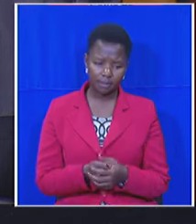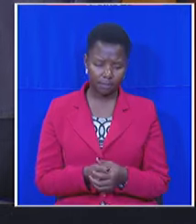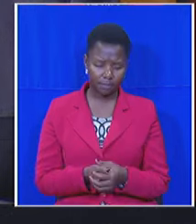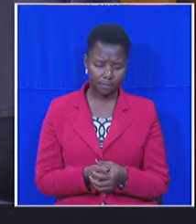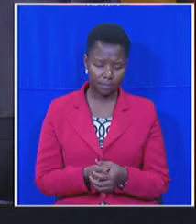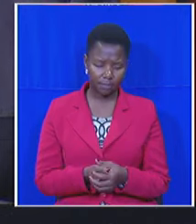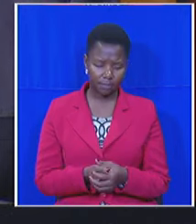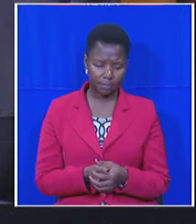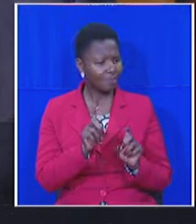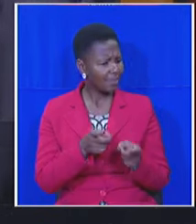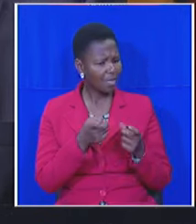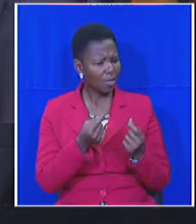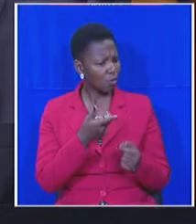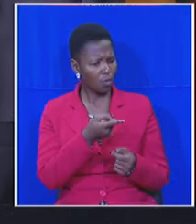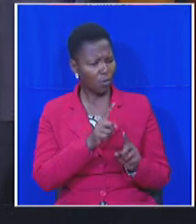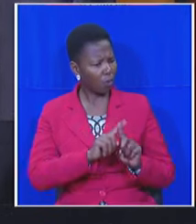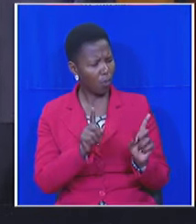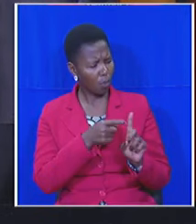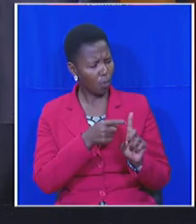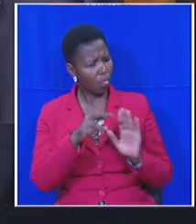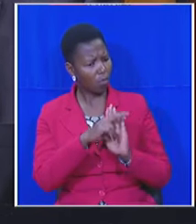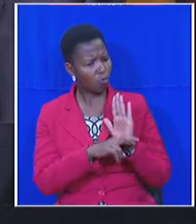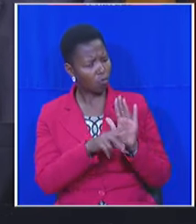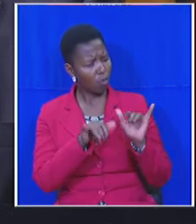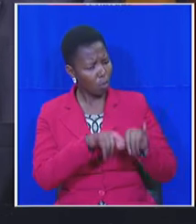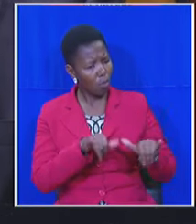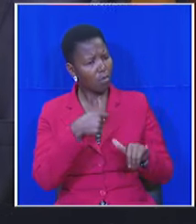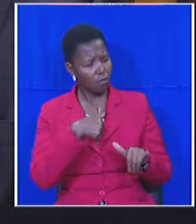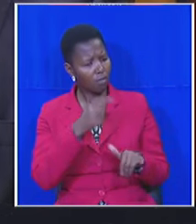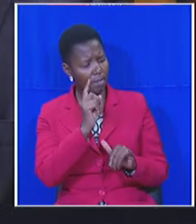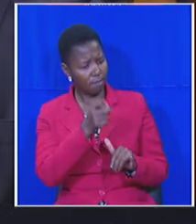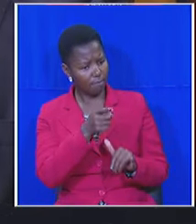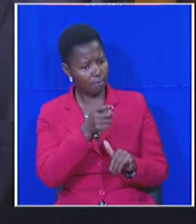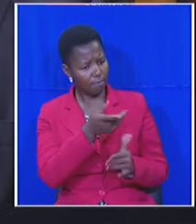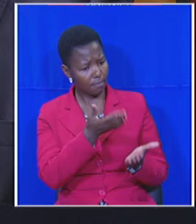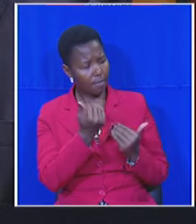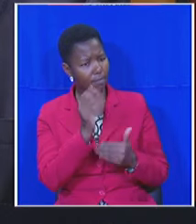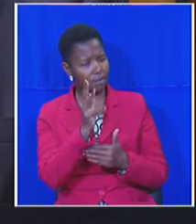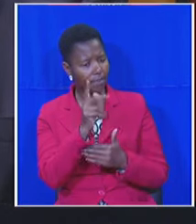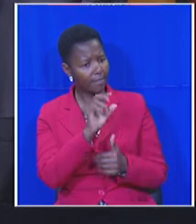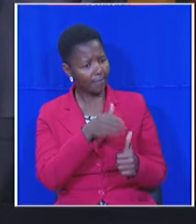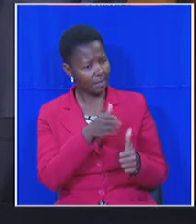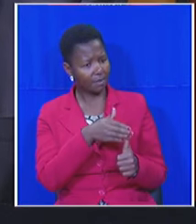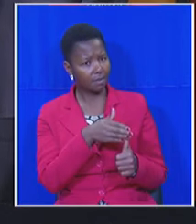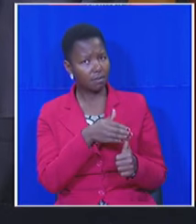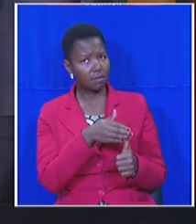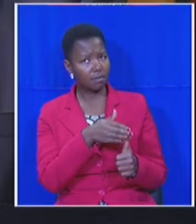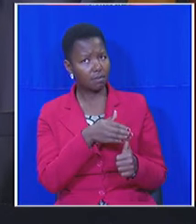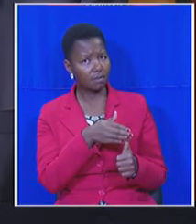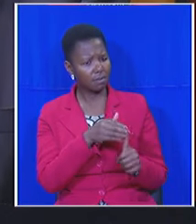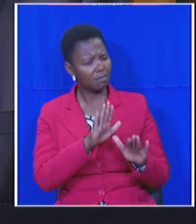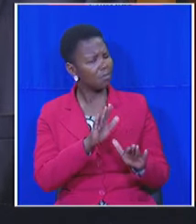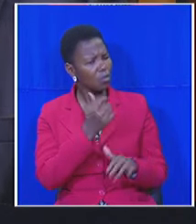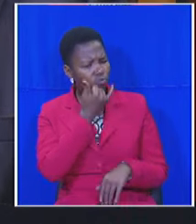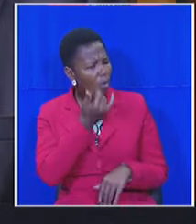You can't do that. That's out of order. You must wait for the presiding officer to lead you in the first place. Just, what's